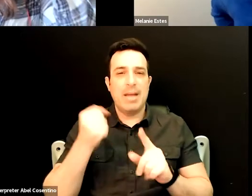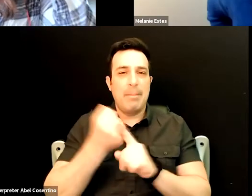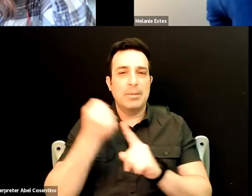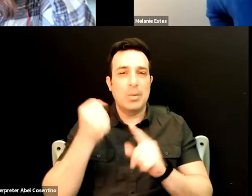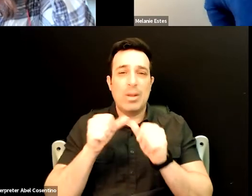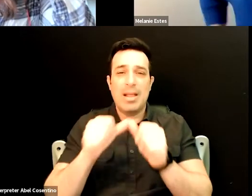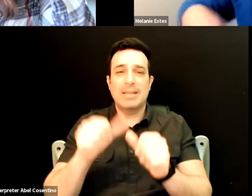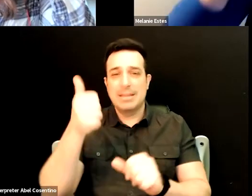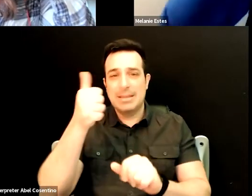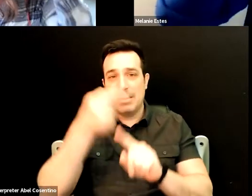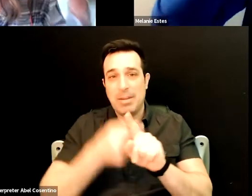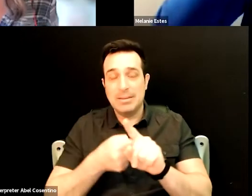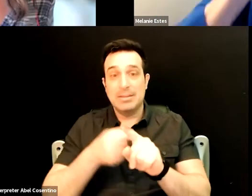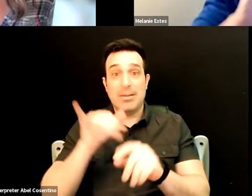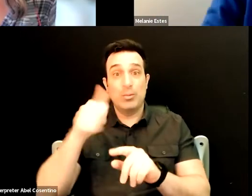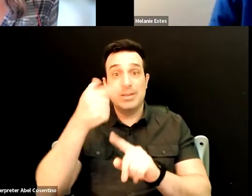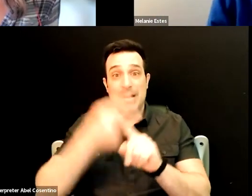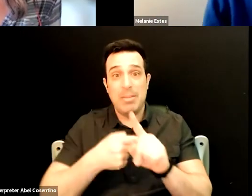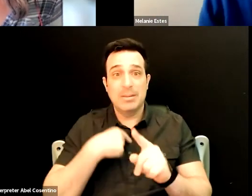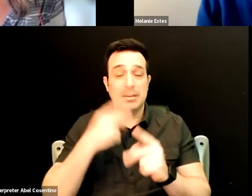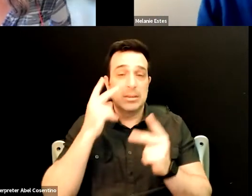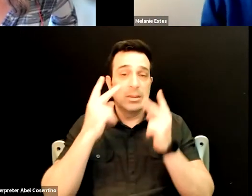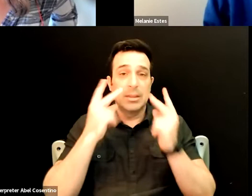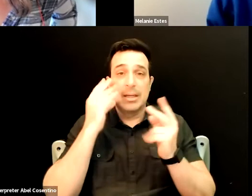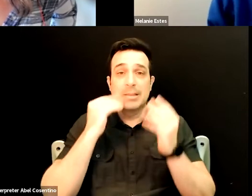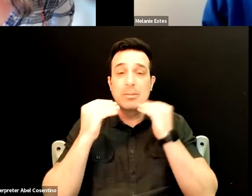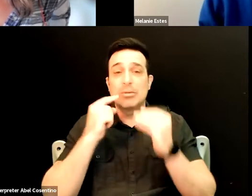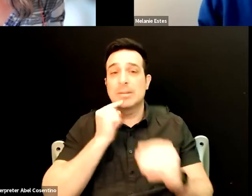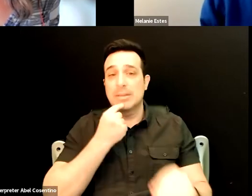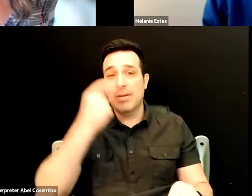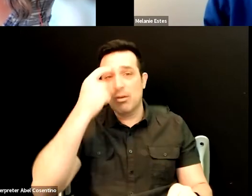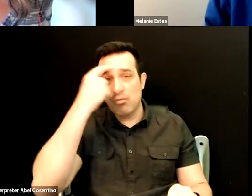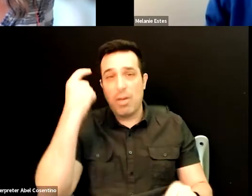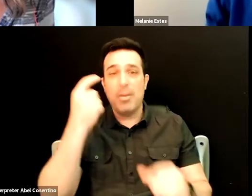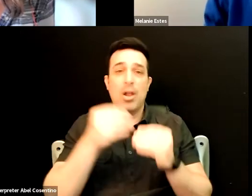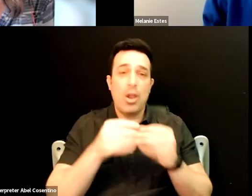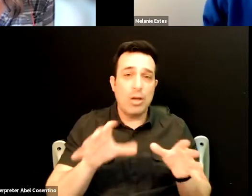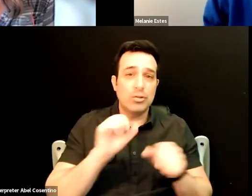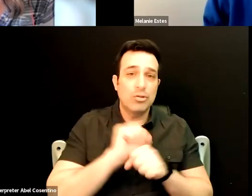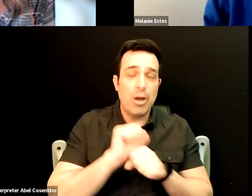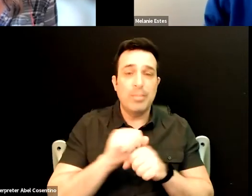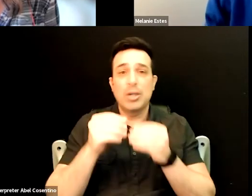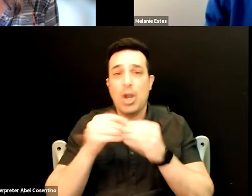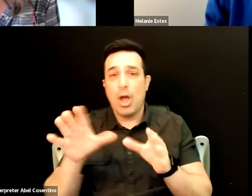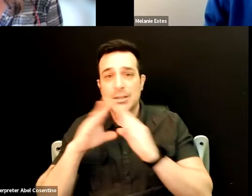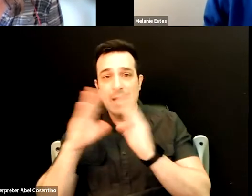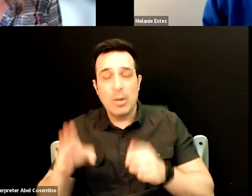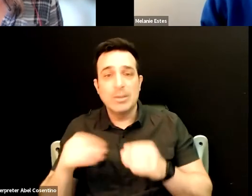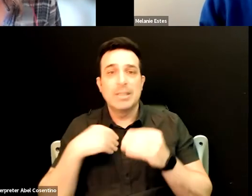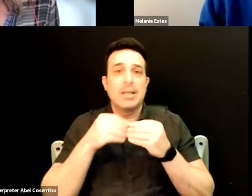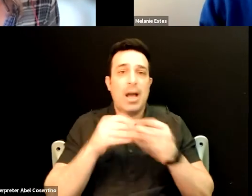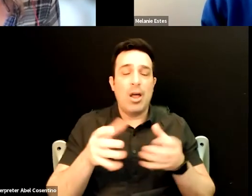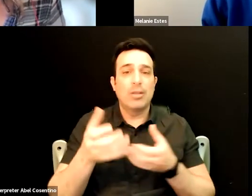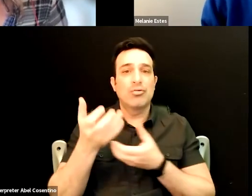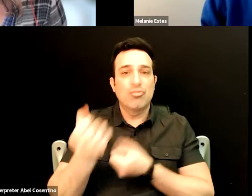months. And in those 10 months, I experienced significant trauma and loss. I lost jobs. I lost housing. I lost the trust